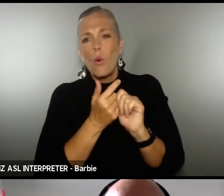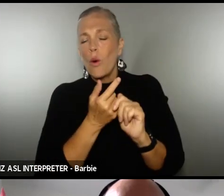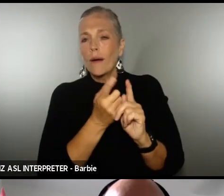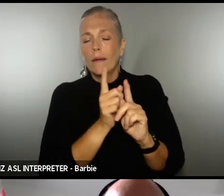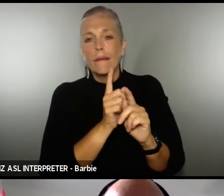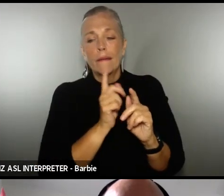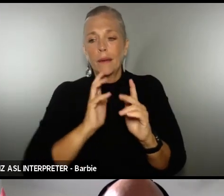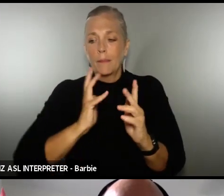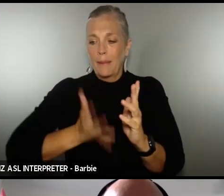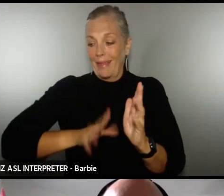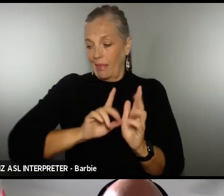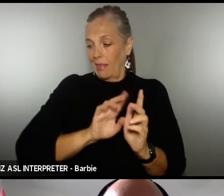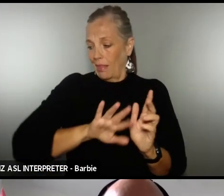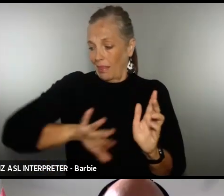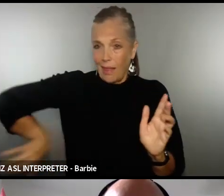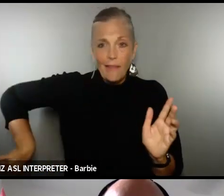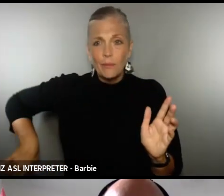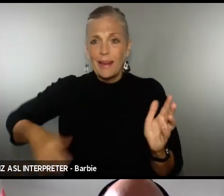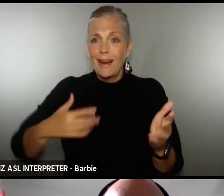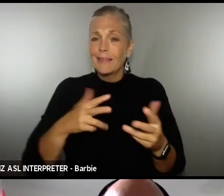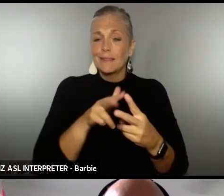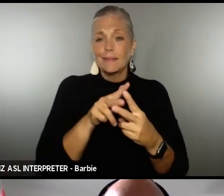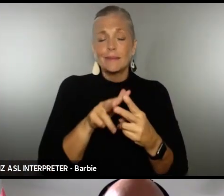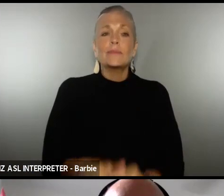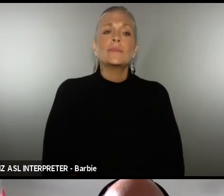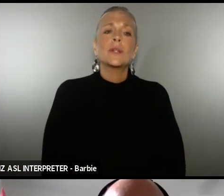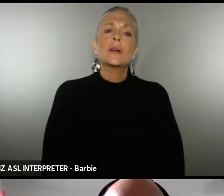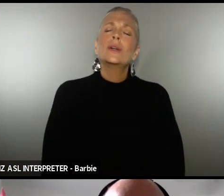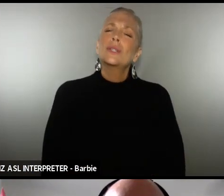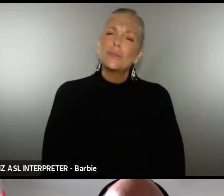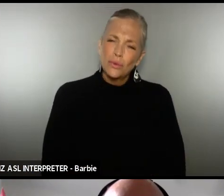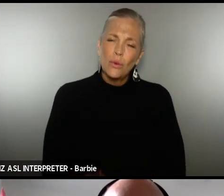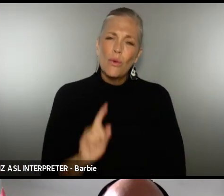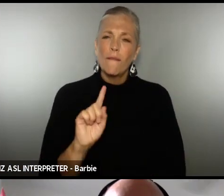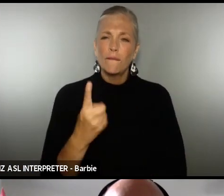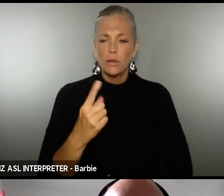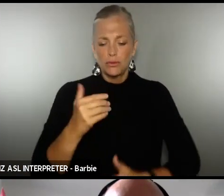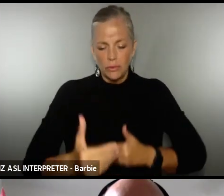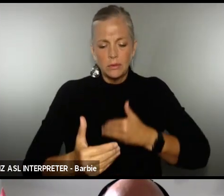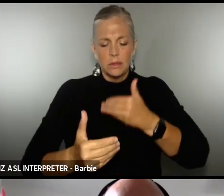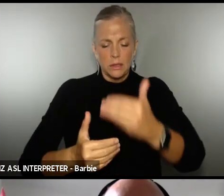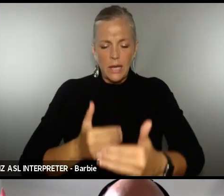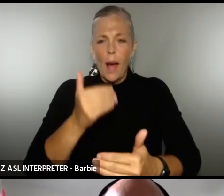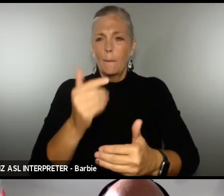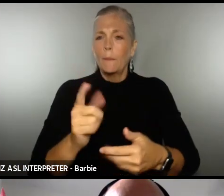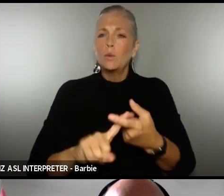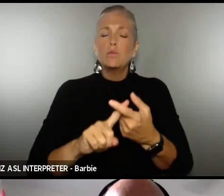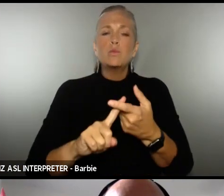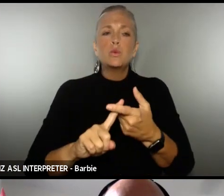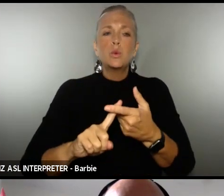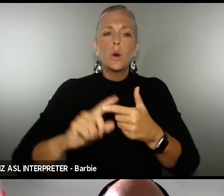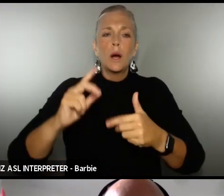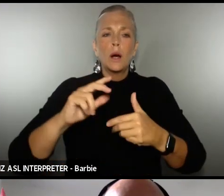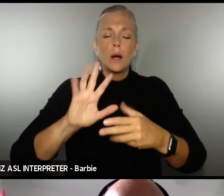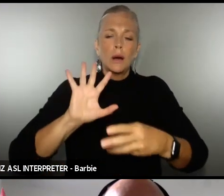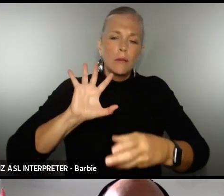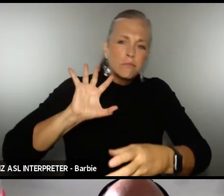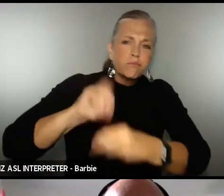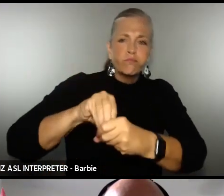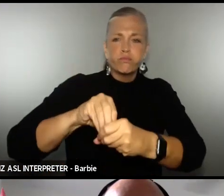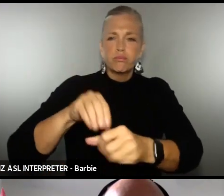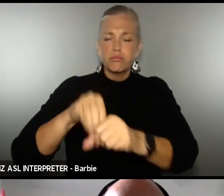I think this is the first step to building into the American canon